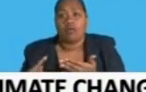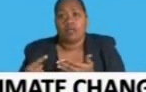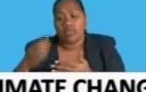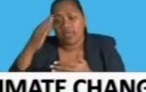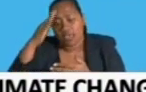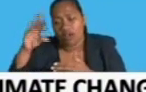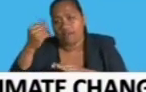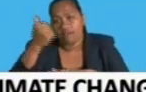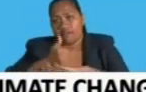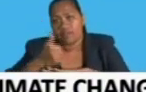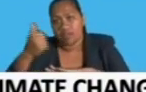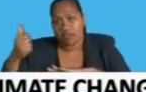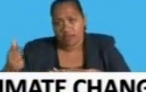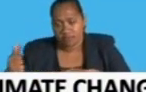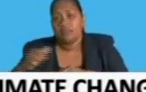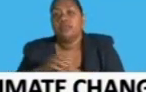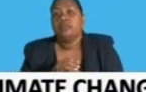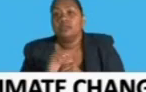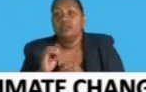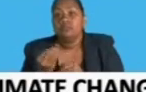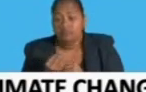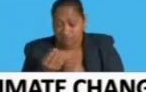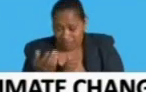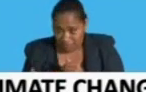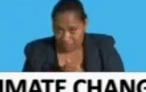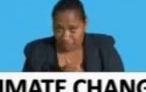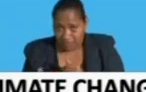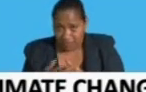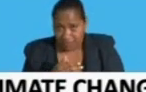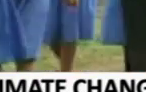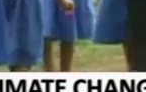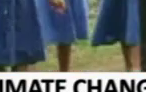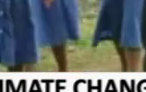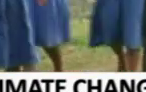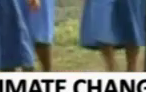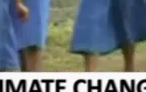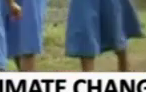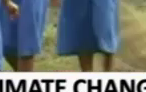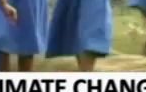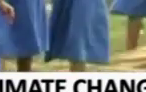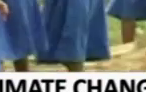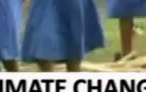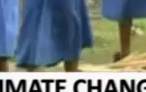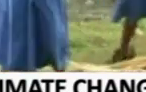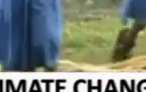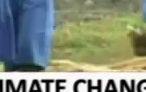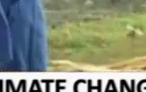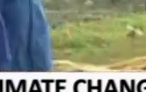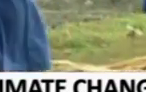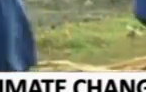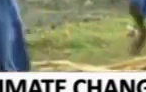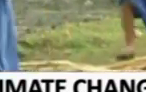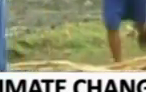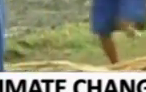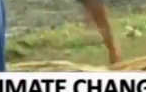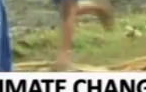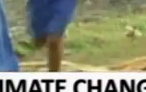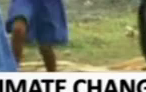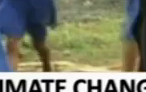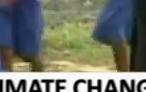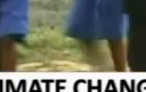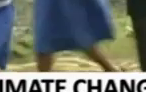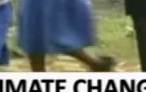face with climate change. He says it will provide a framework to guide Fiji's implementation of the Paris Agreement, coordinate